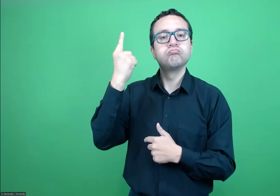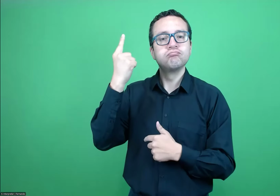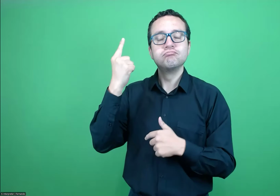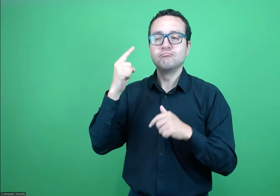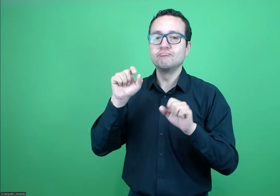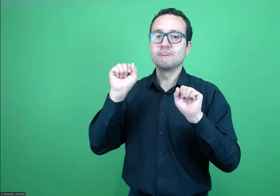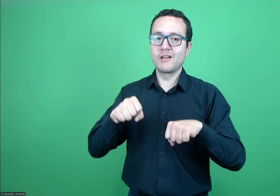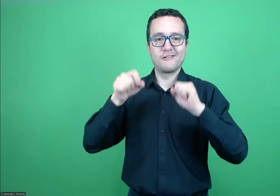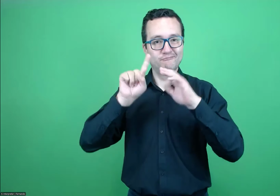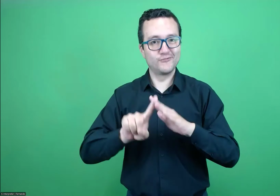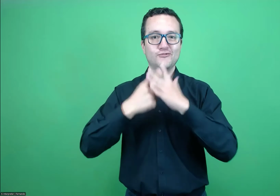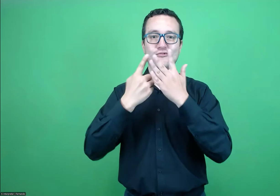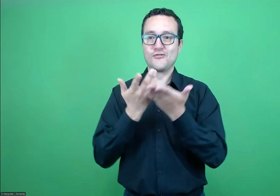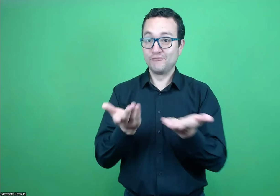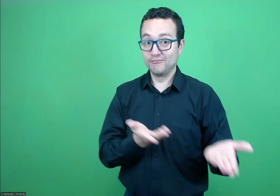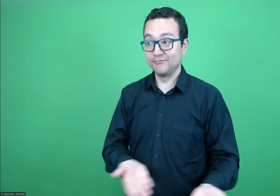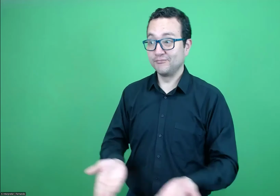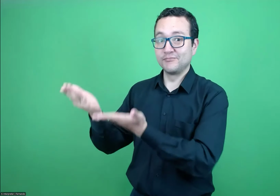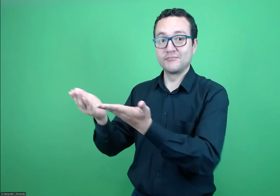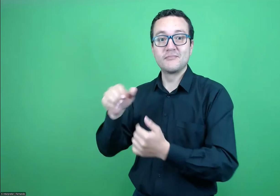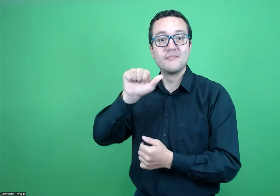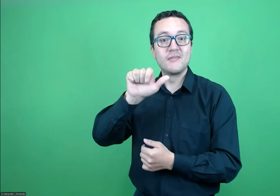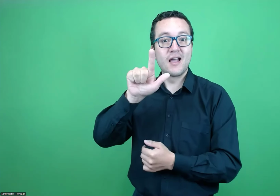started. Alexandra, please take us away.